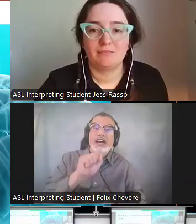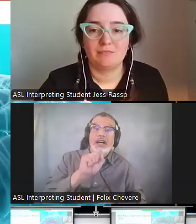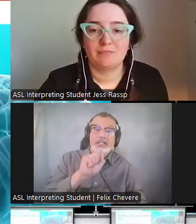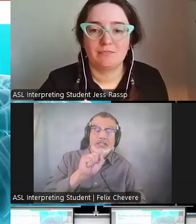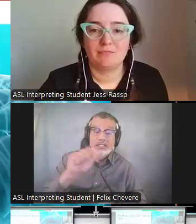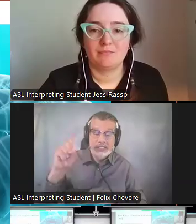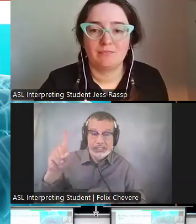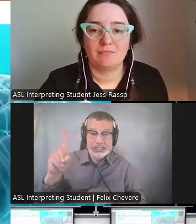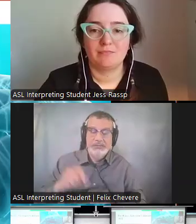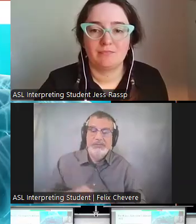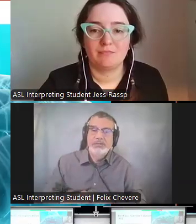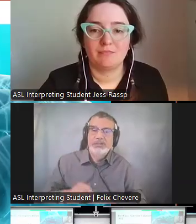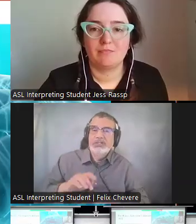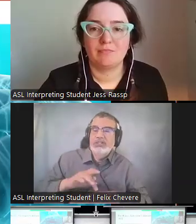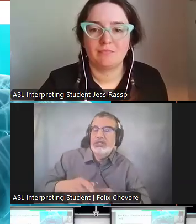early signs.